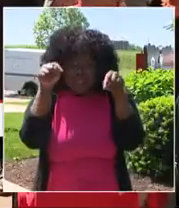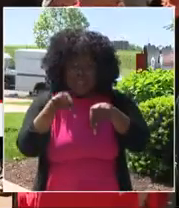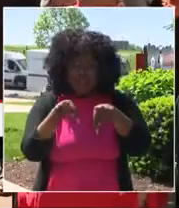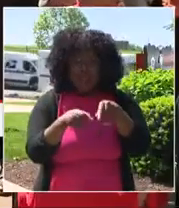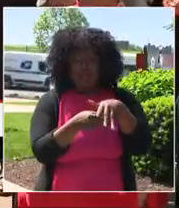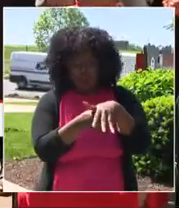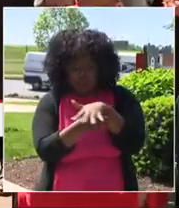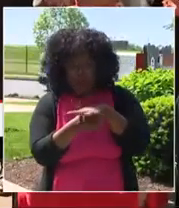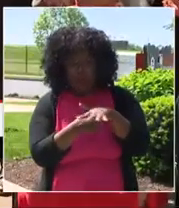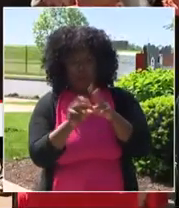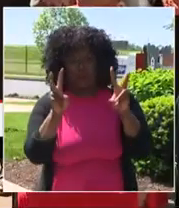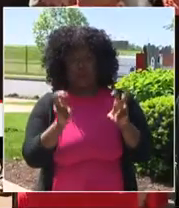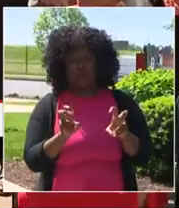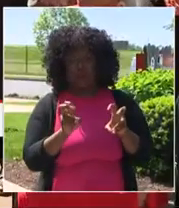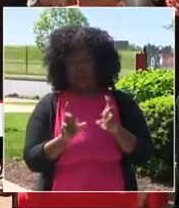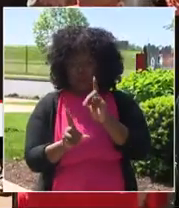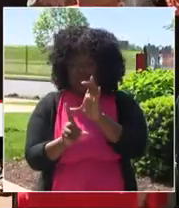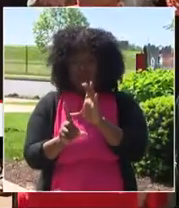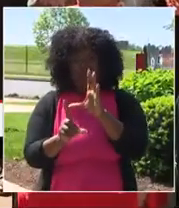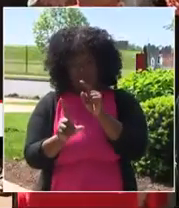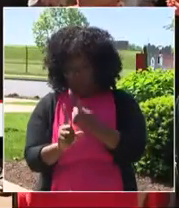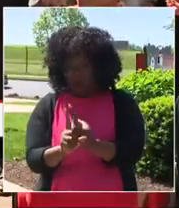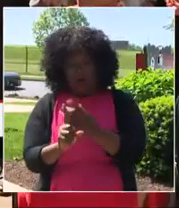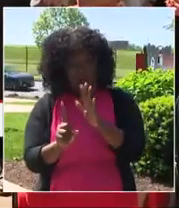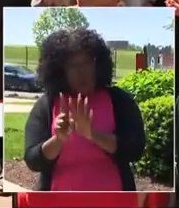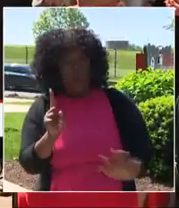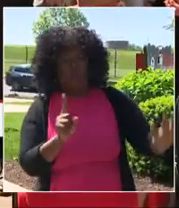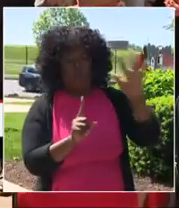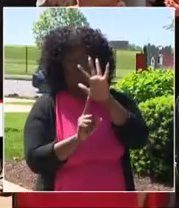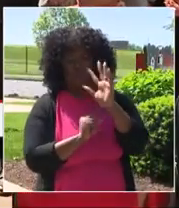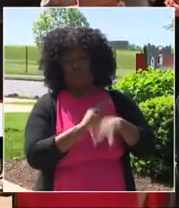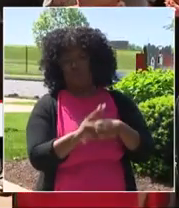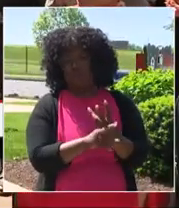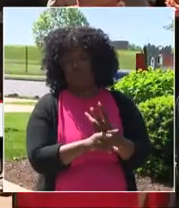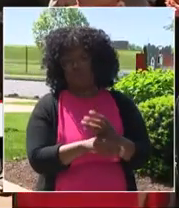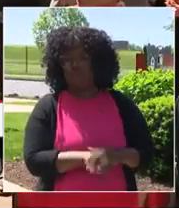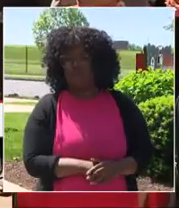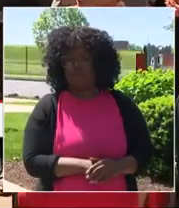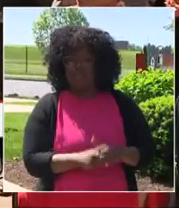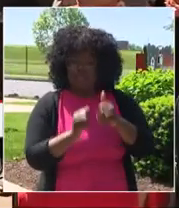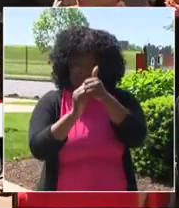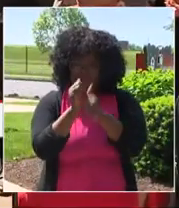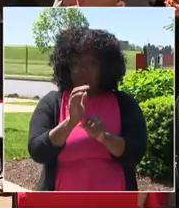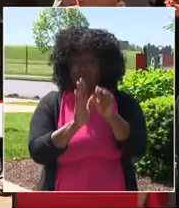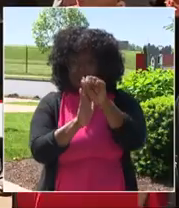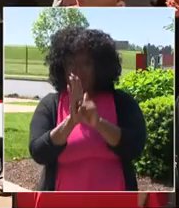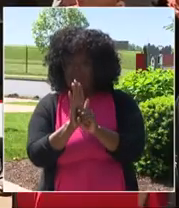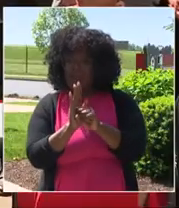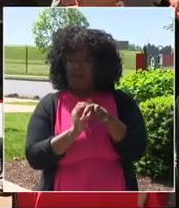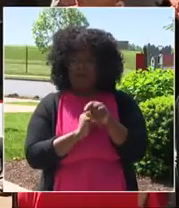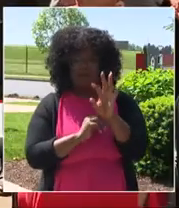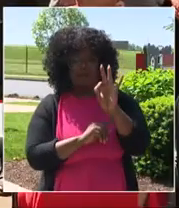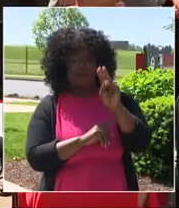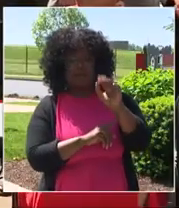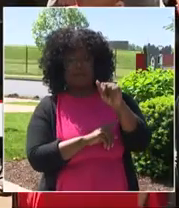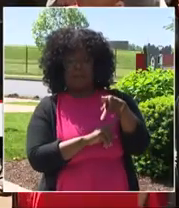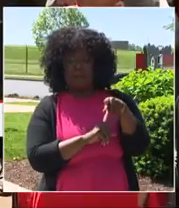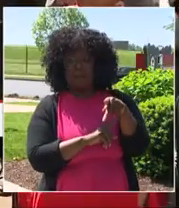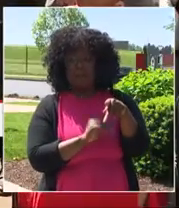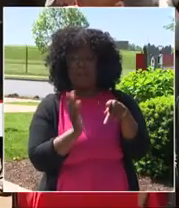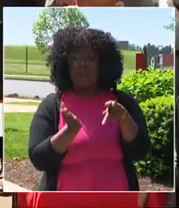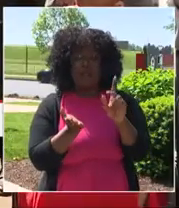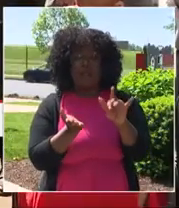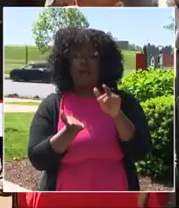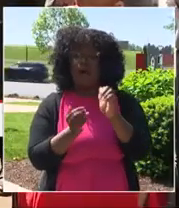at the list of all of this, all of the other states, their FMAPs are calculated annually. If they do some other things on this proposal, like dropping